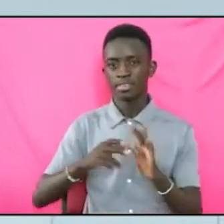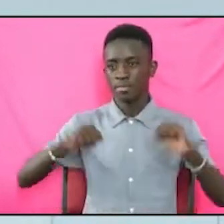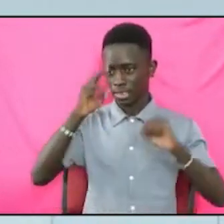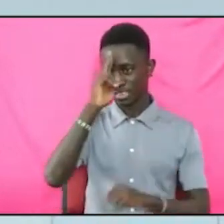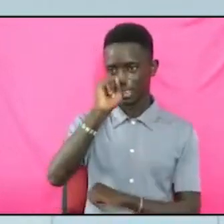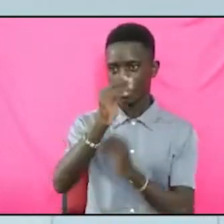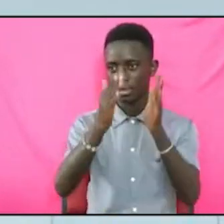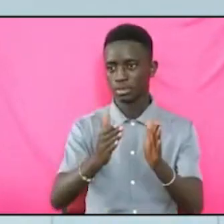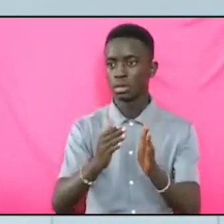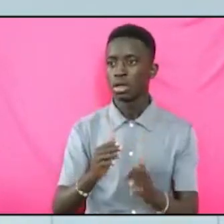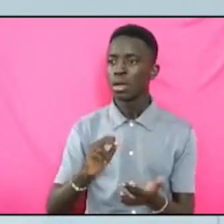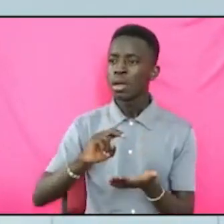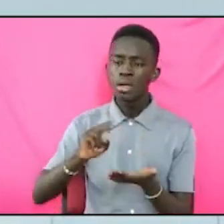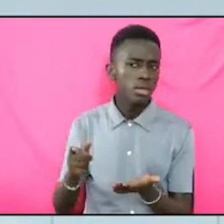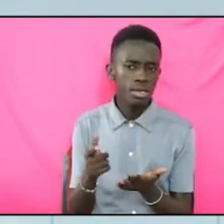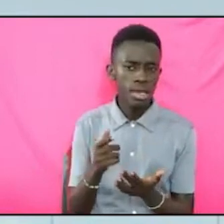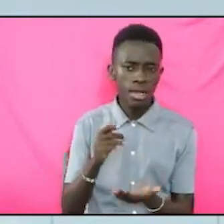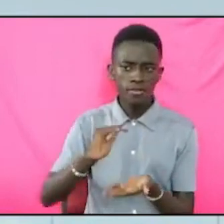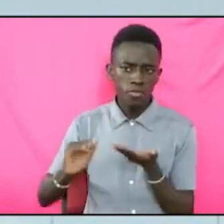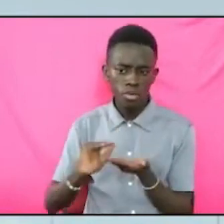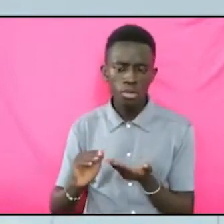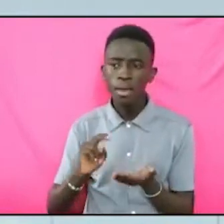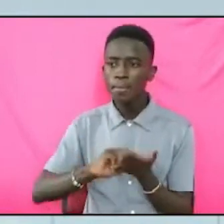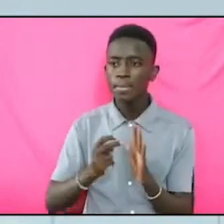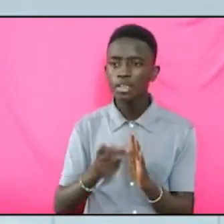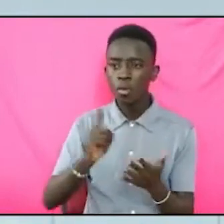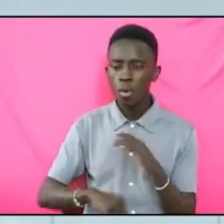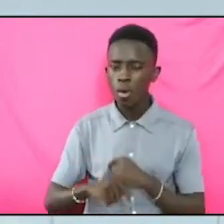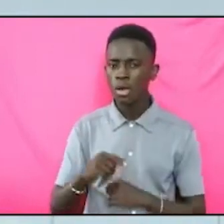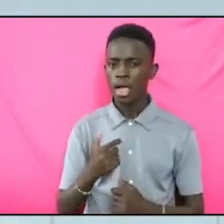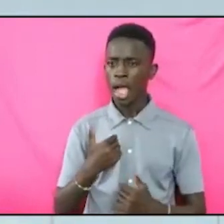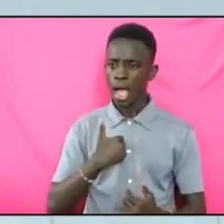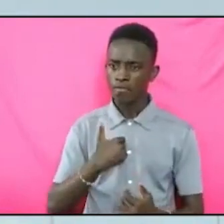of forgiving others and self. Imagine this girl